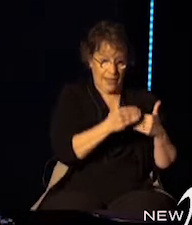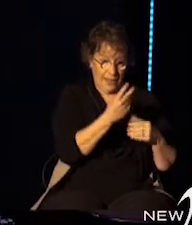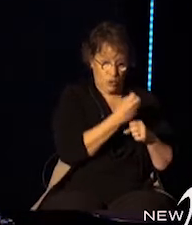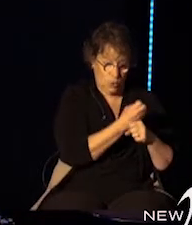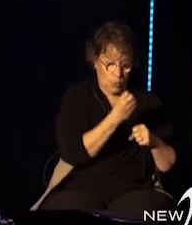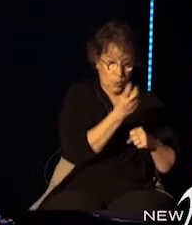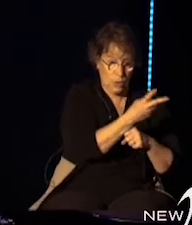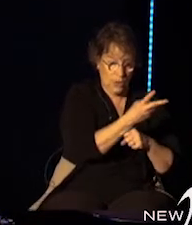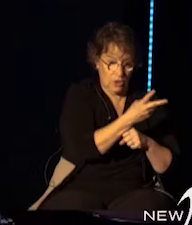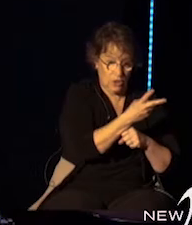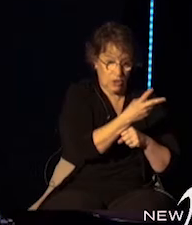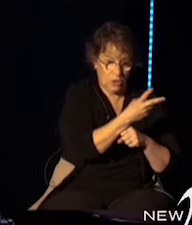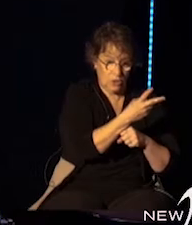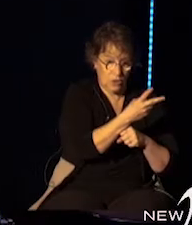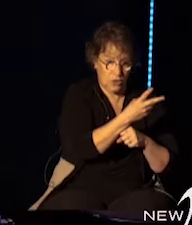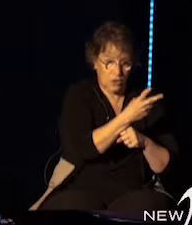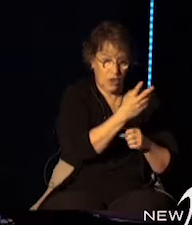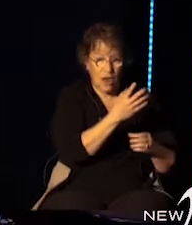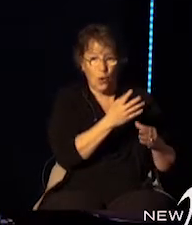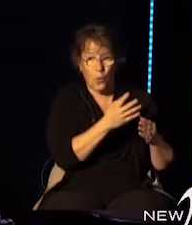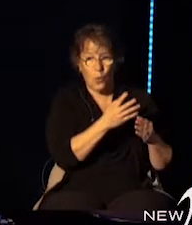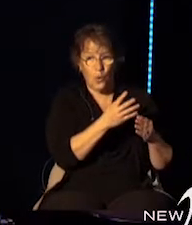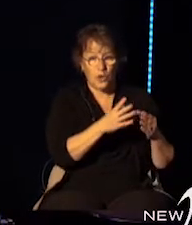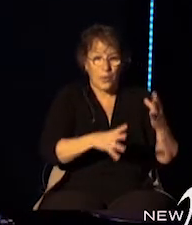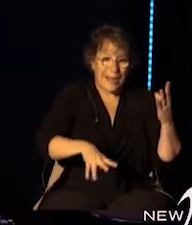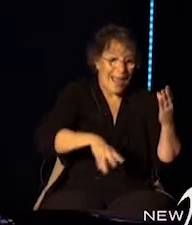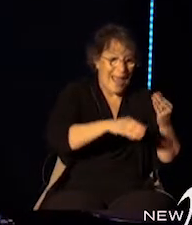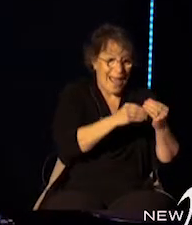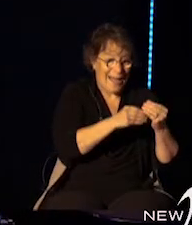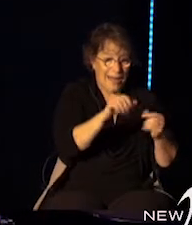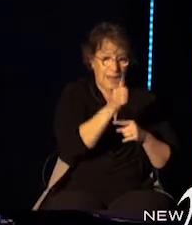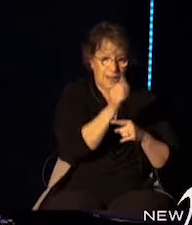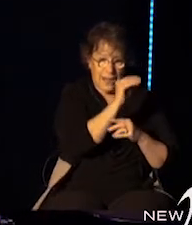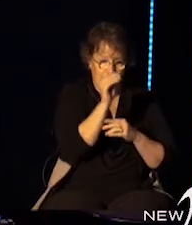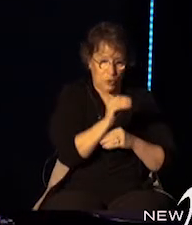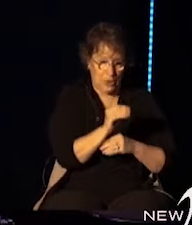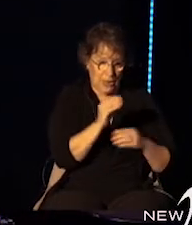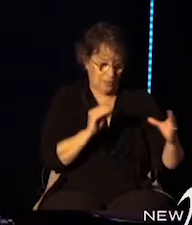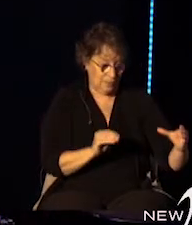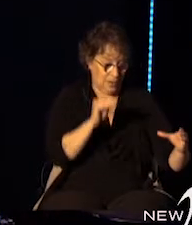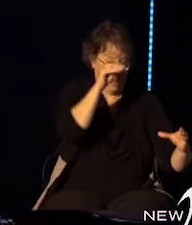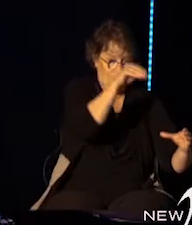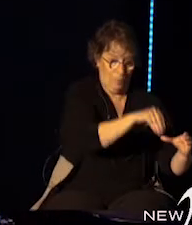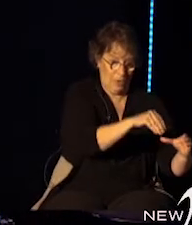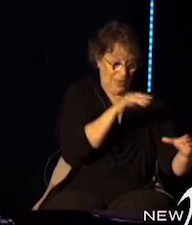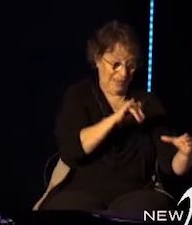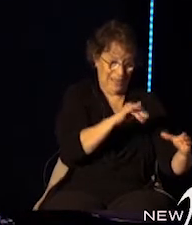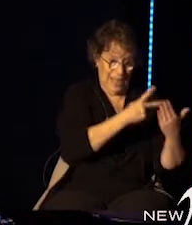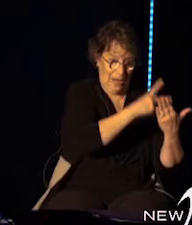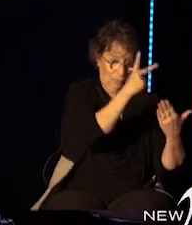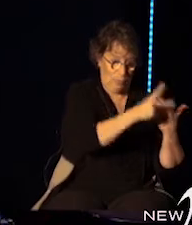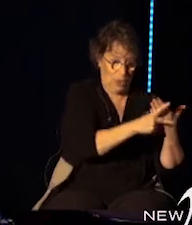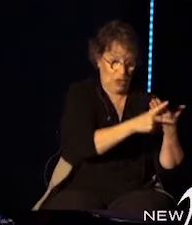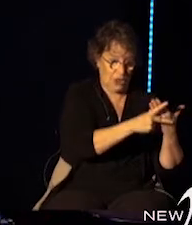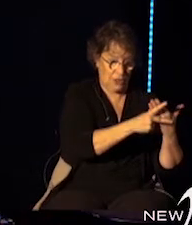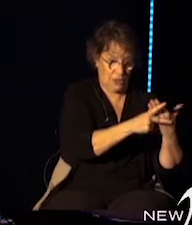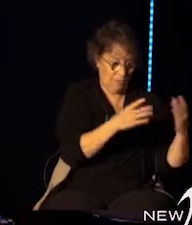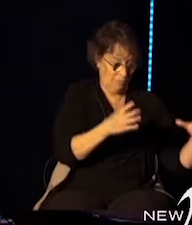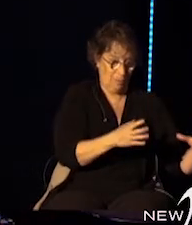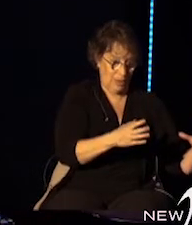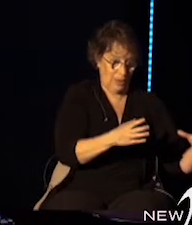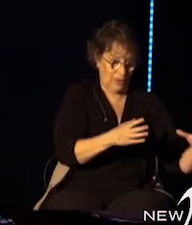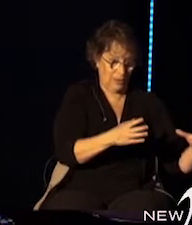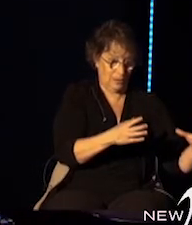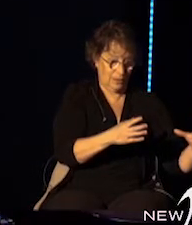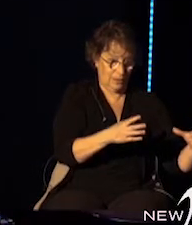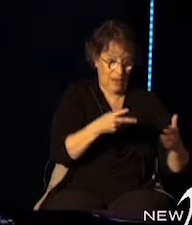putting the next 10% of our income into the project bucket. A double tithe is not going to be comfortable, and